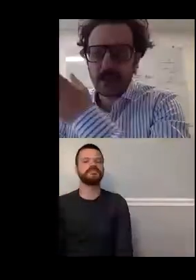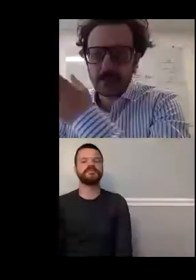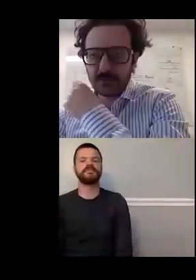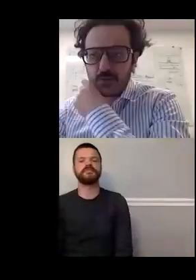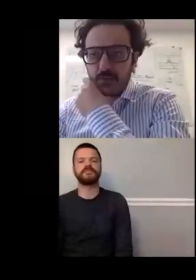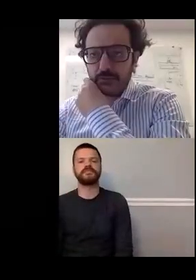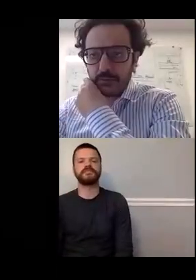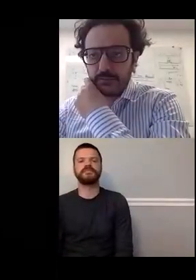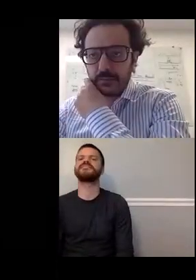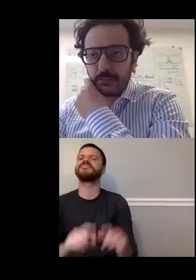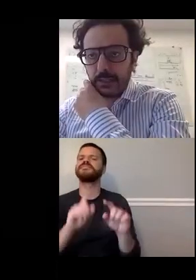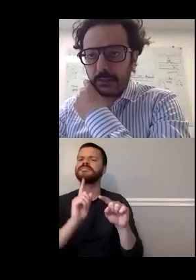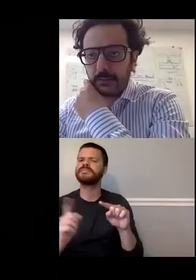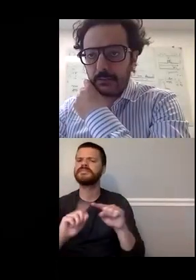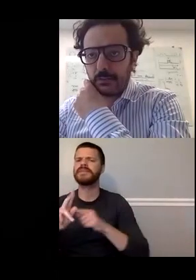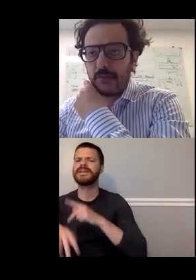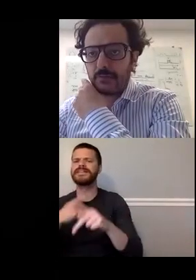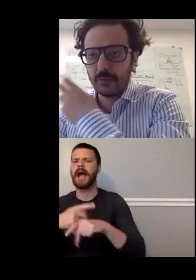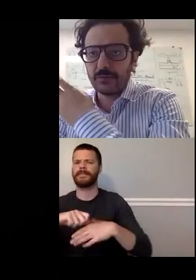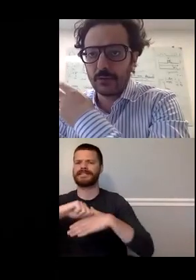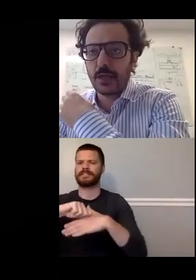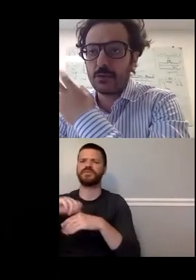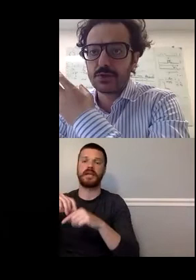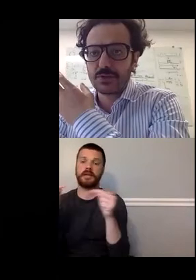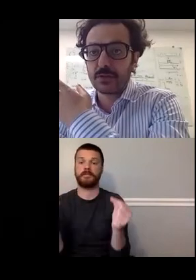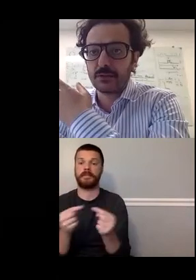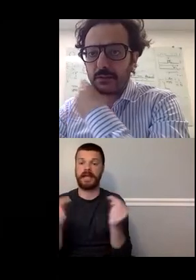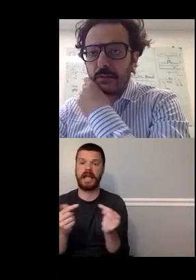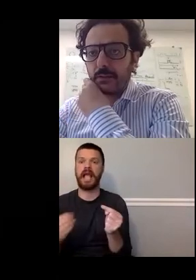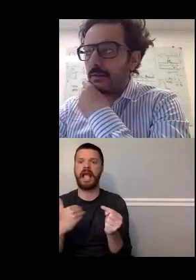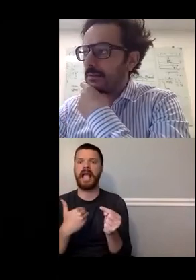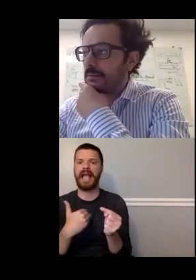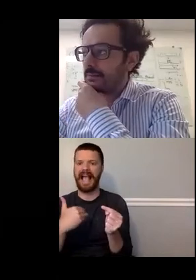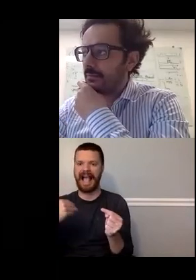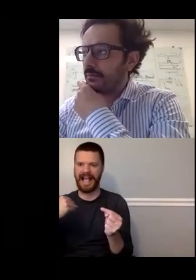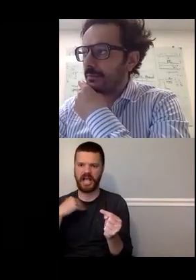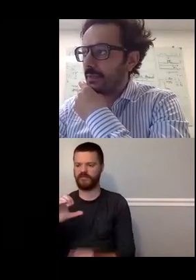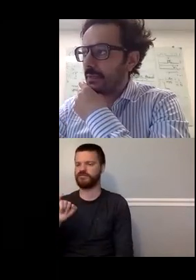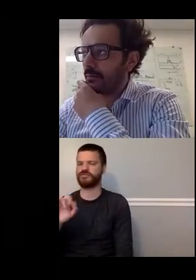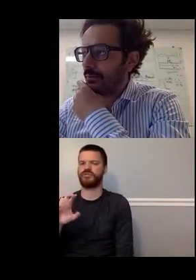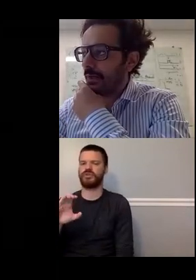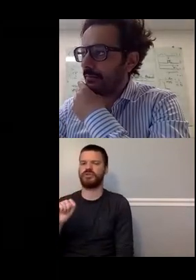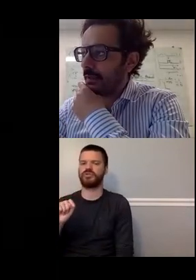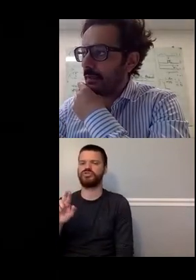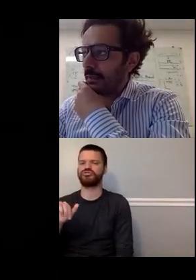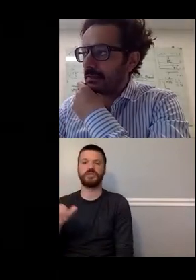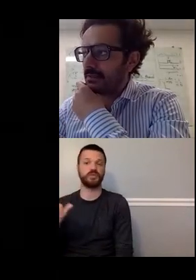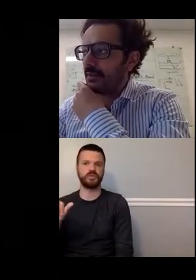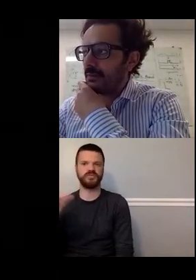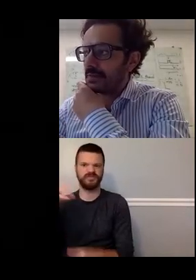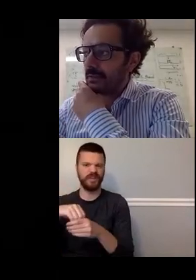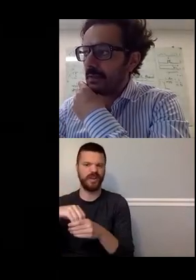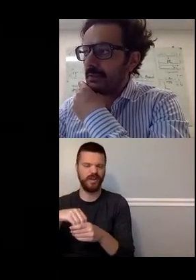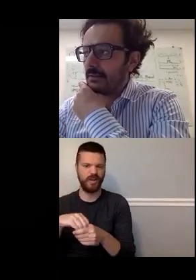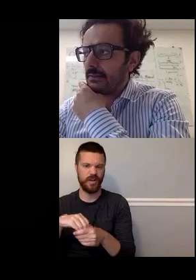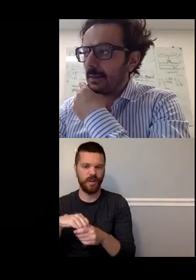many types of tissue involved in pain, you have also a huge circuitry that is involved in pain. So you have The C